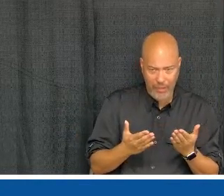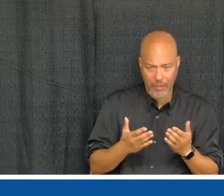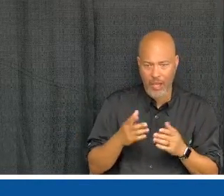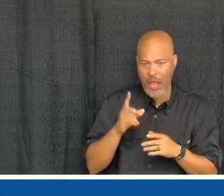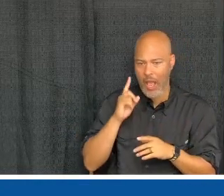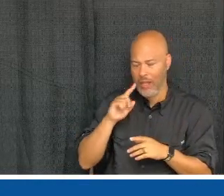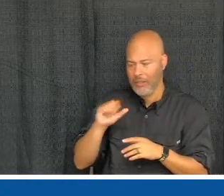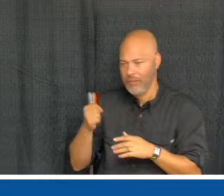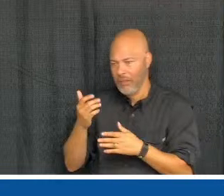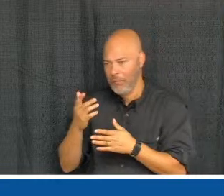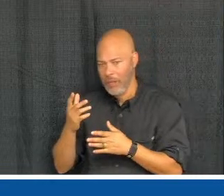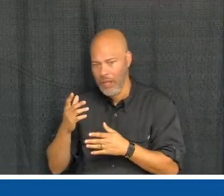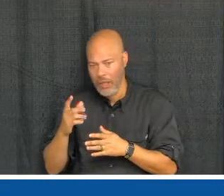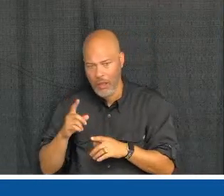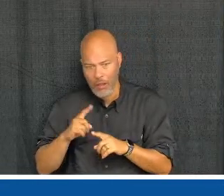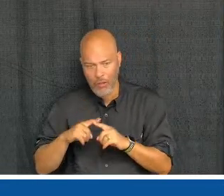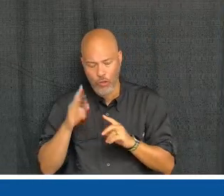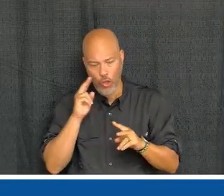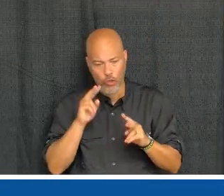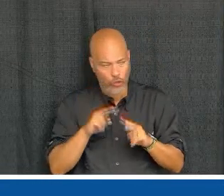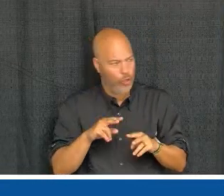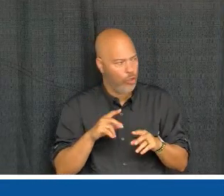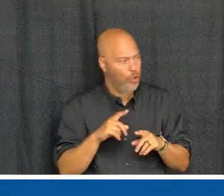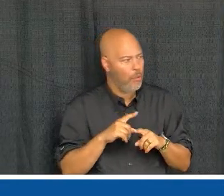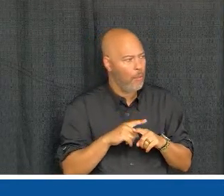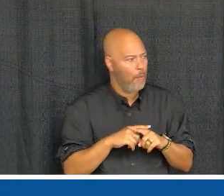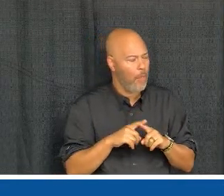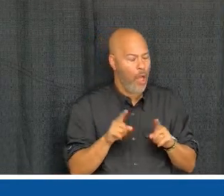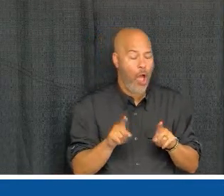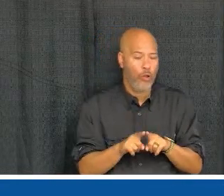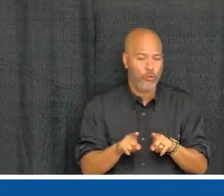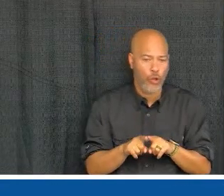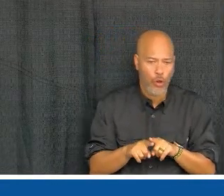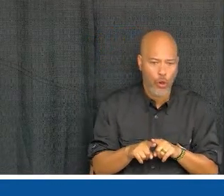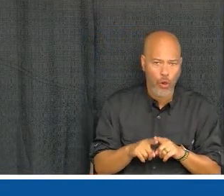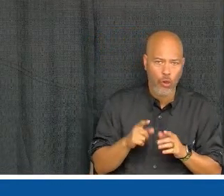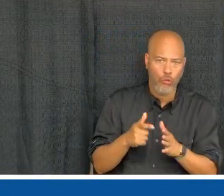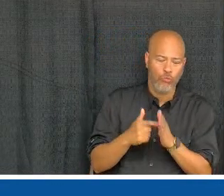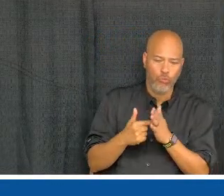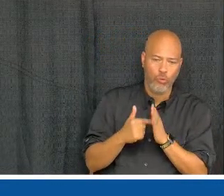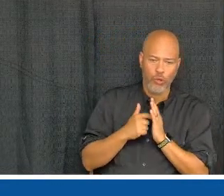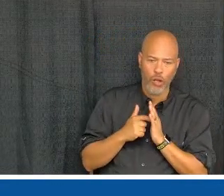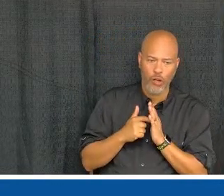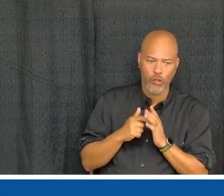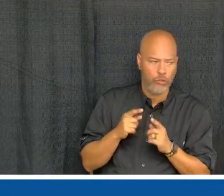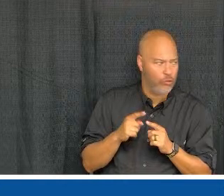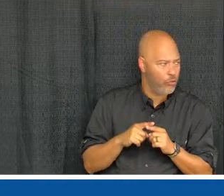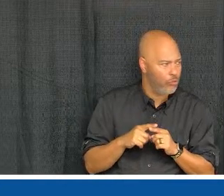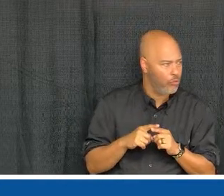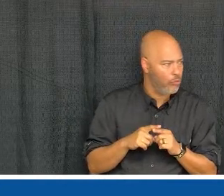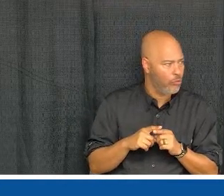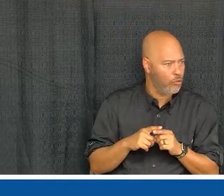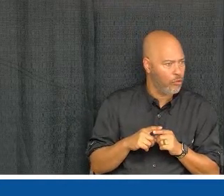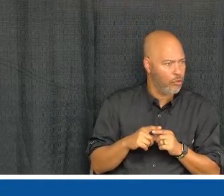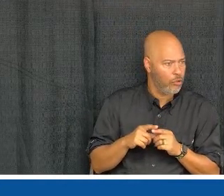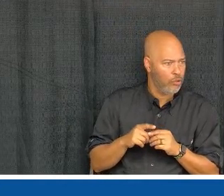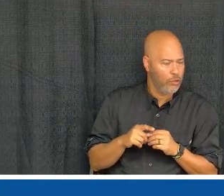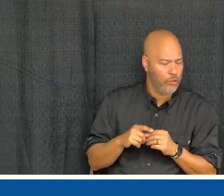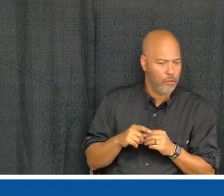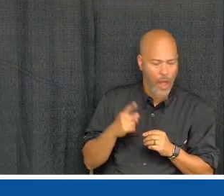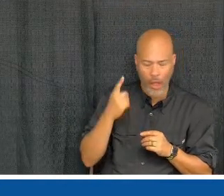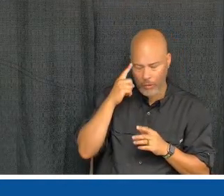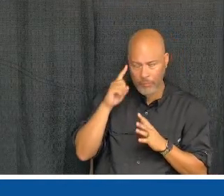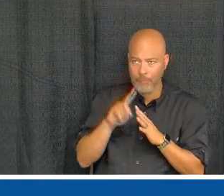as bringing it forward to look at. Also, in regard to, I lost one of the things where I was going with that.